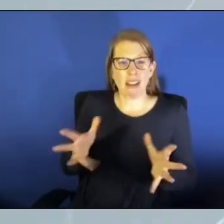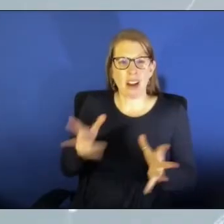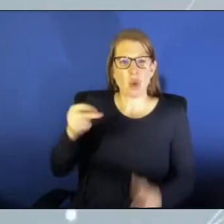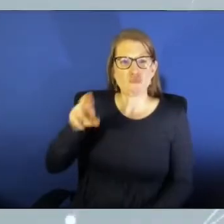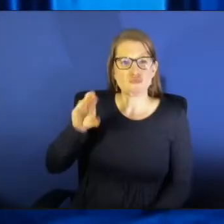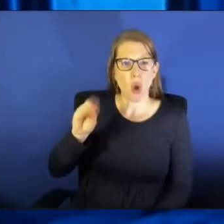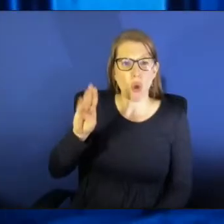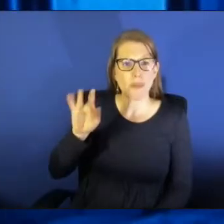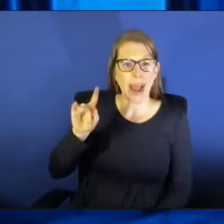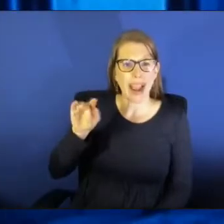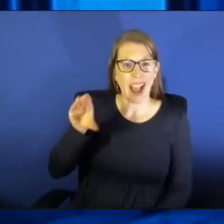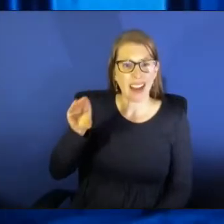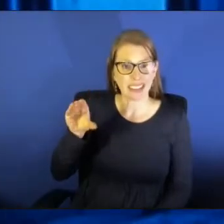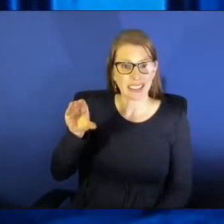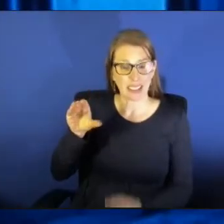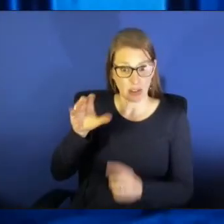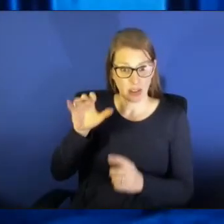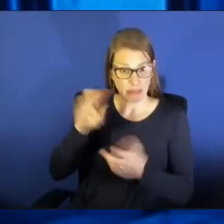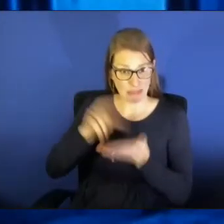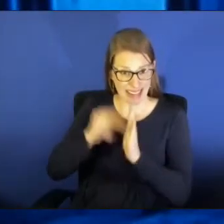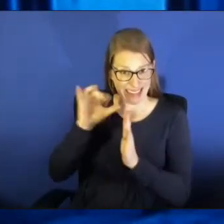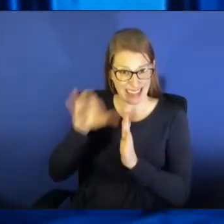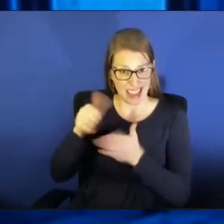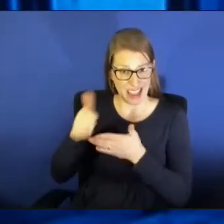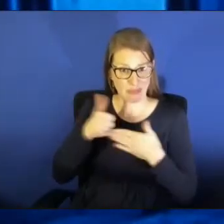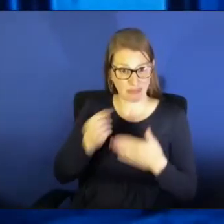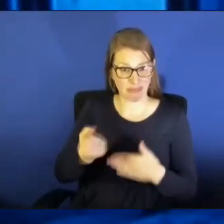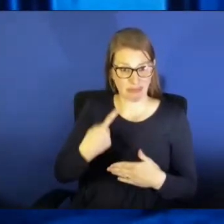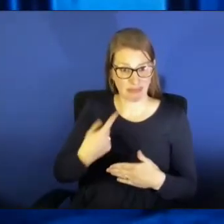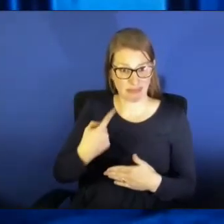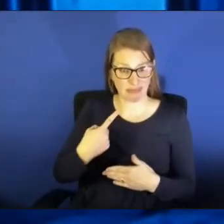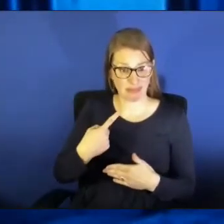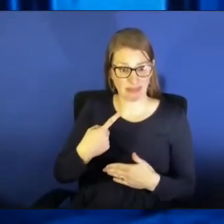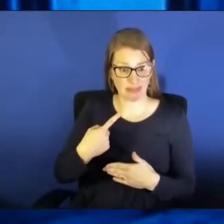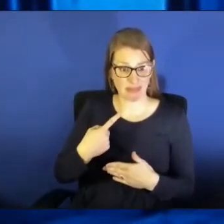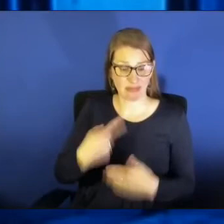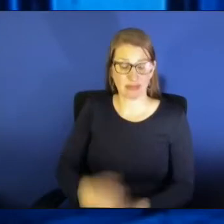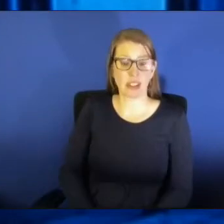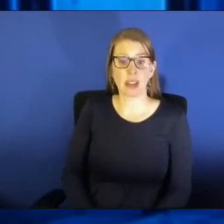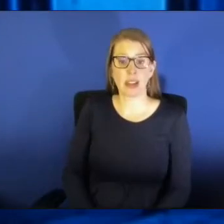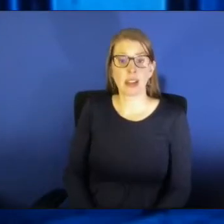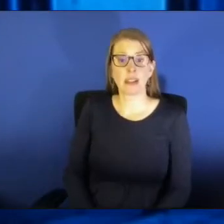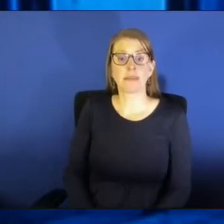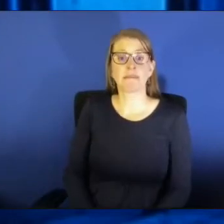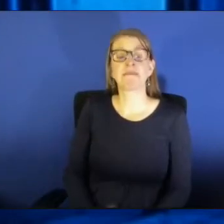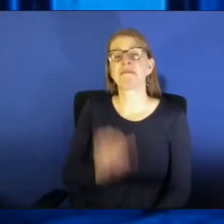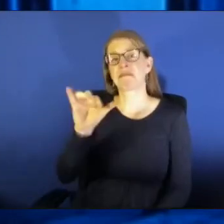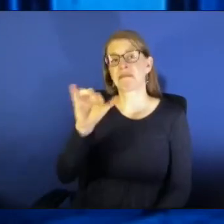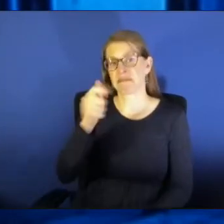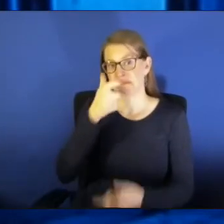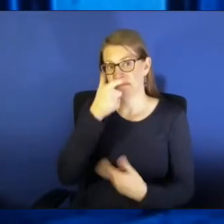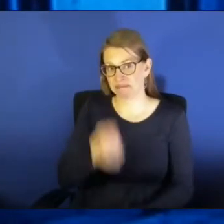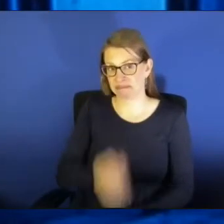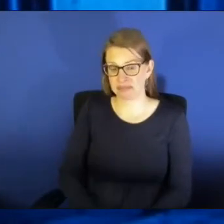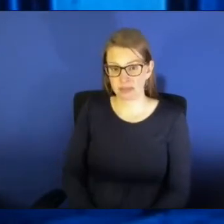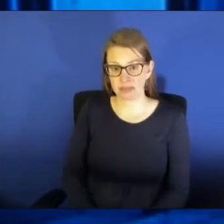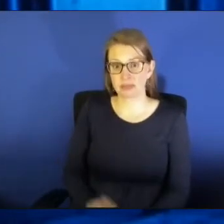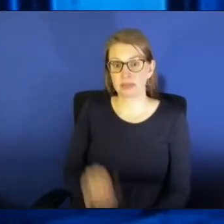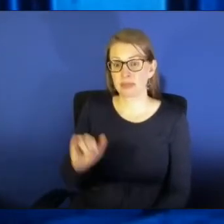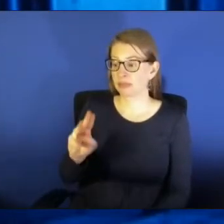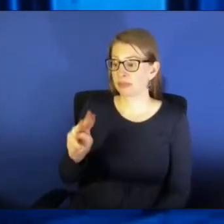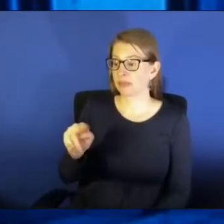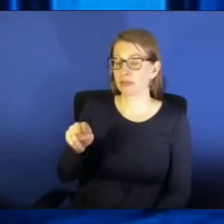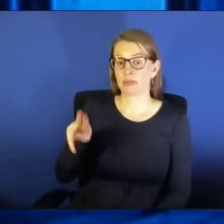is really interesting. I think we're learning that the response to immunotherapy can be